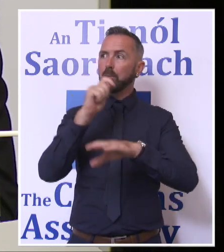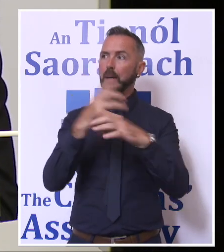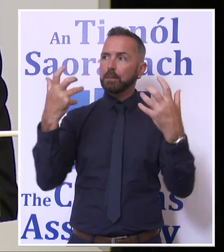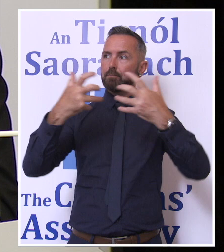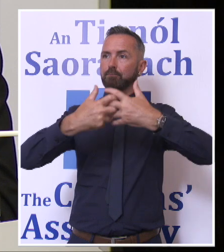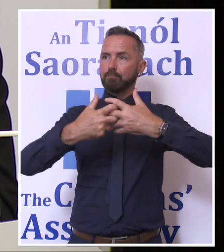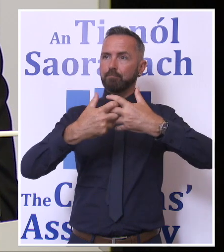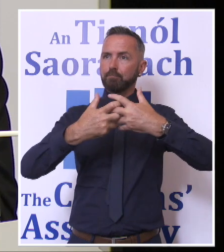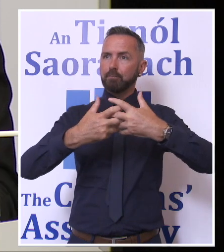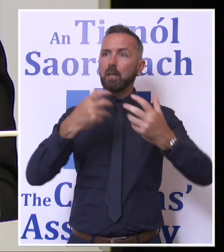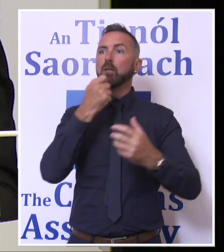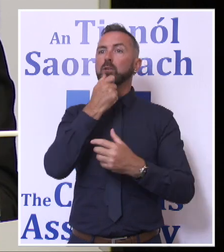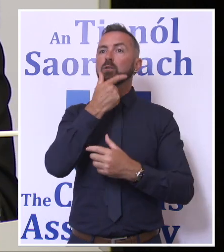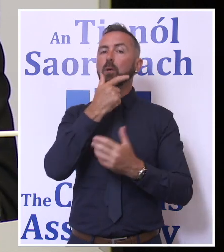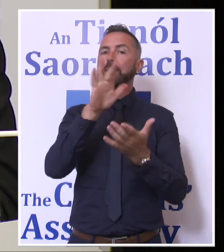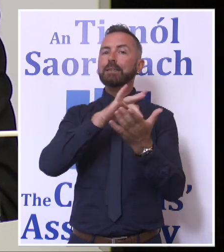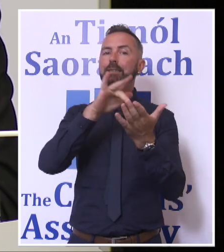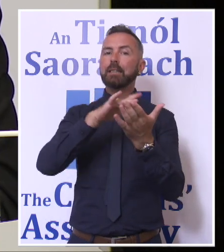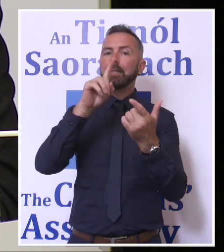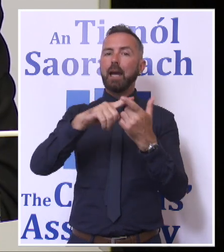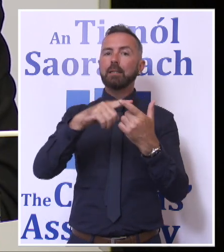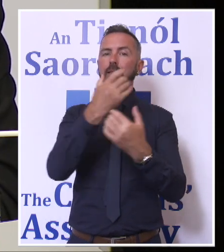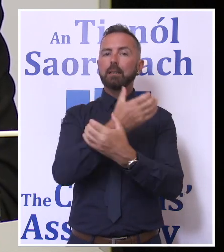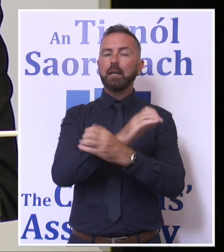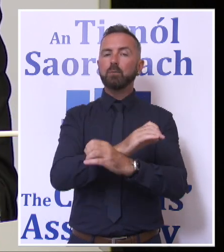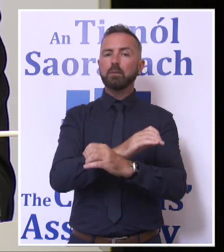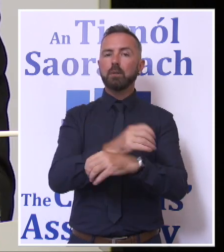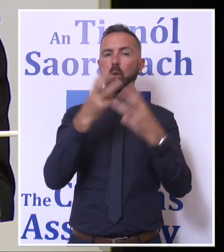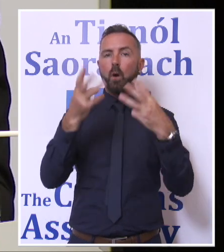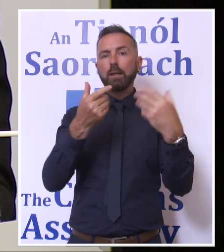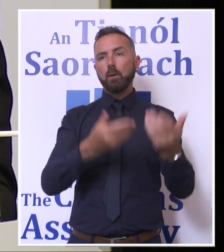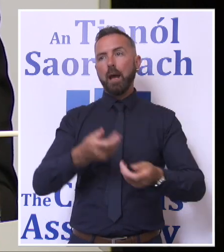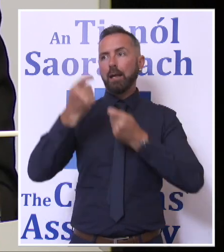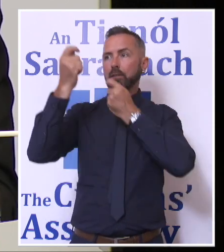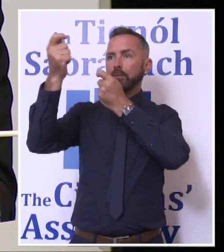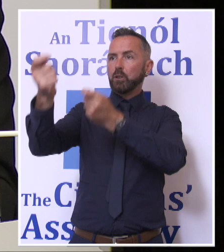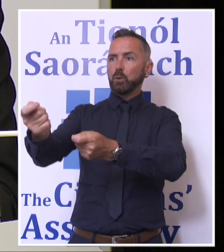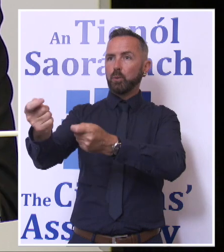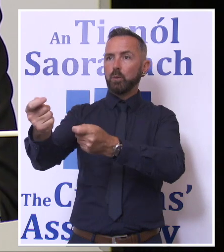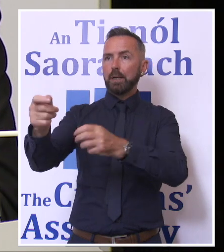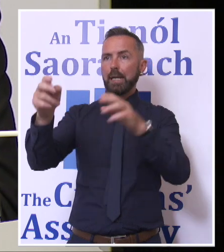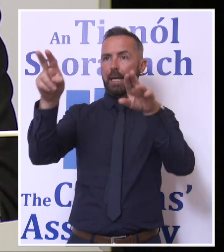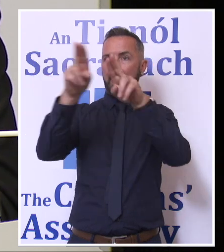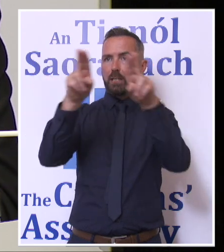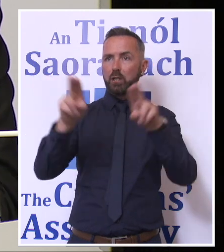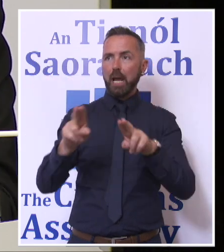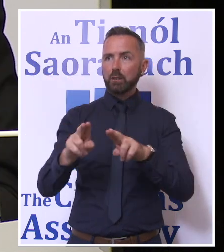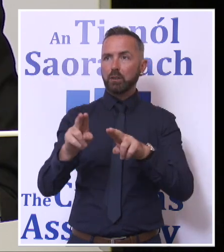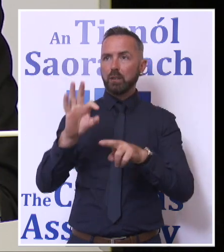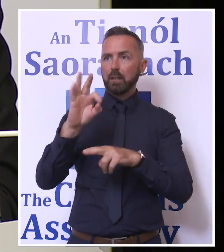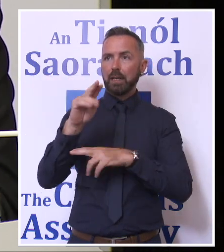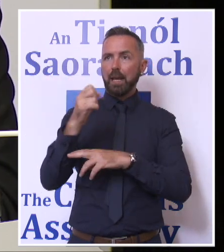of Dublin City and County. And we would like now to hand over to you as our international guest to make a